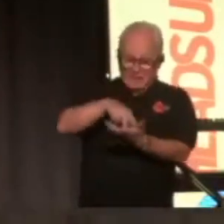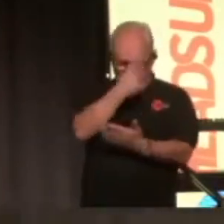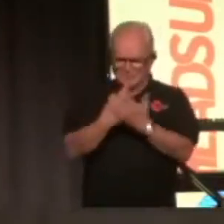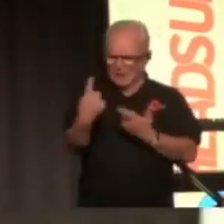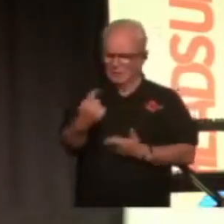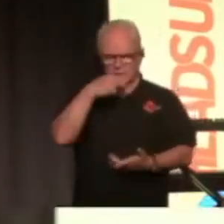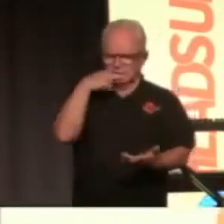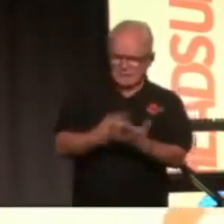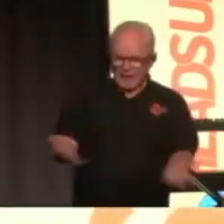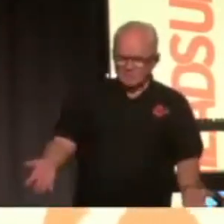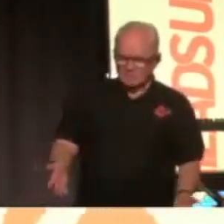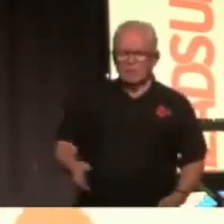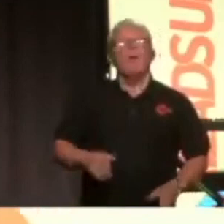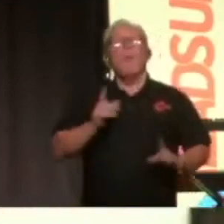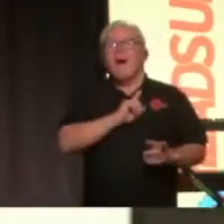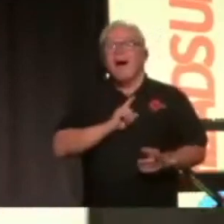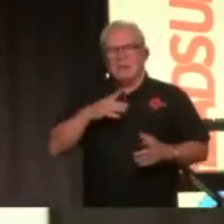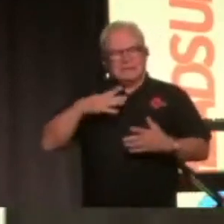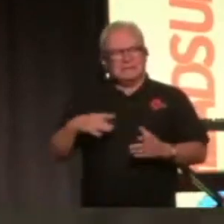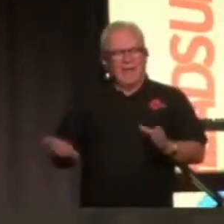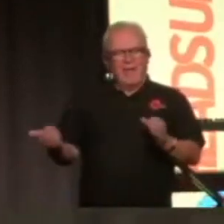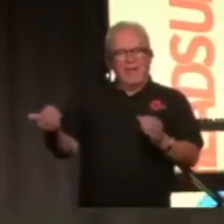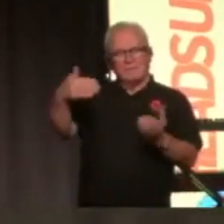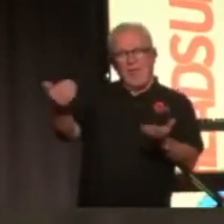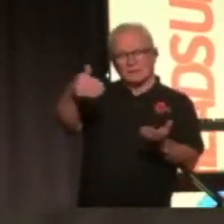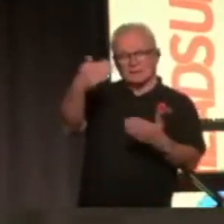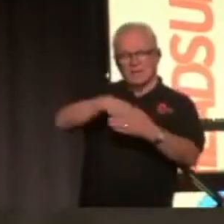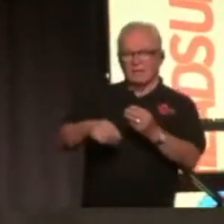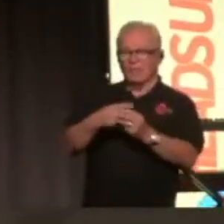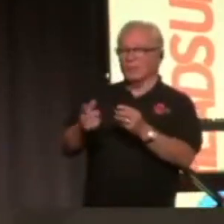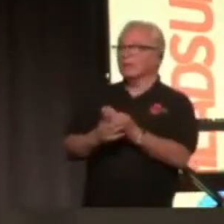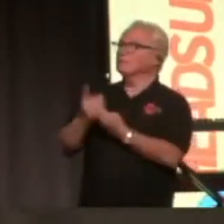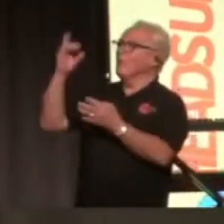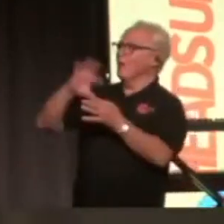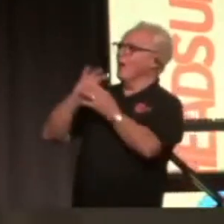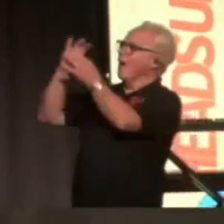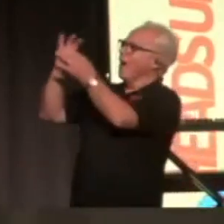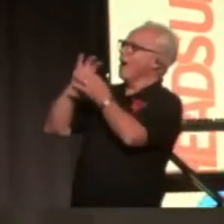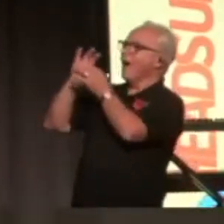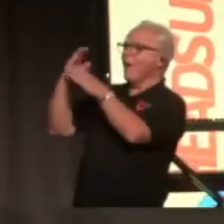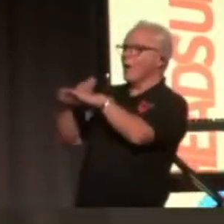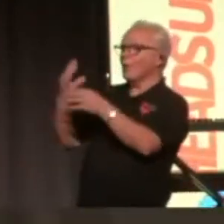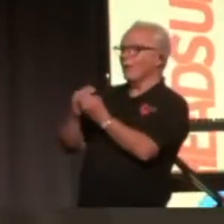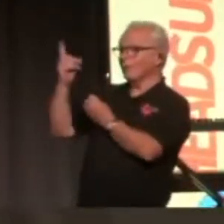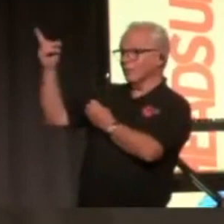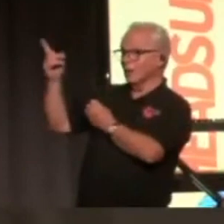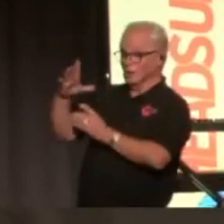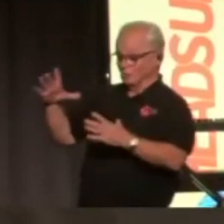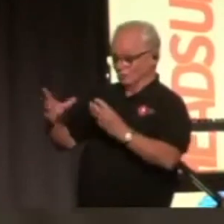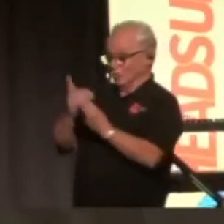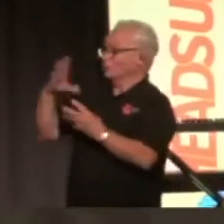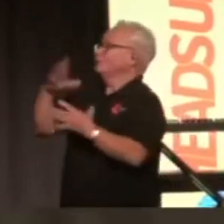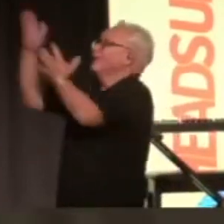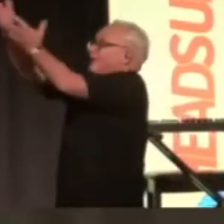Because you see, we need to have investment in the things of God. God wants us to be invested into what God has given you. And